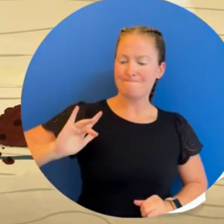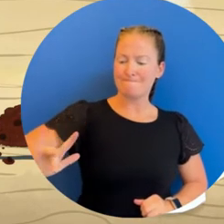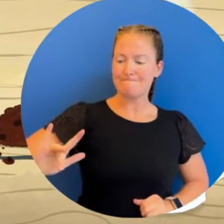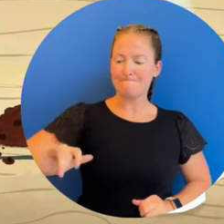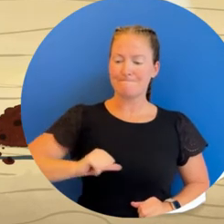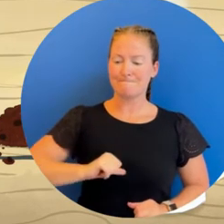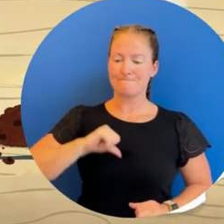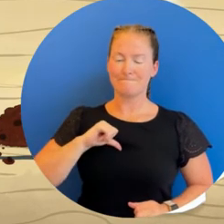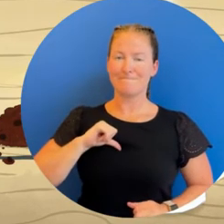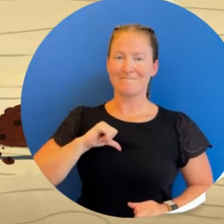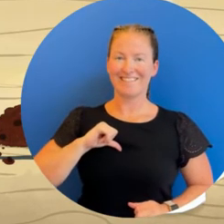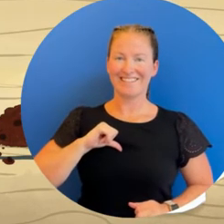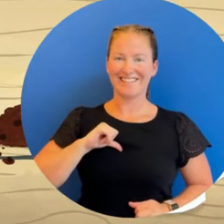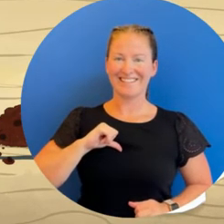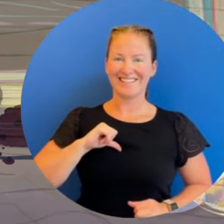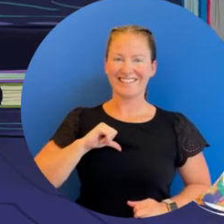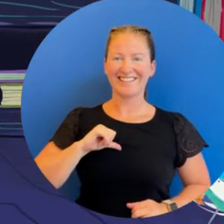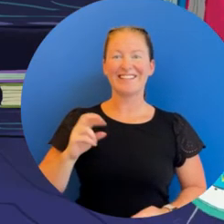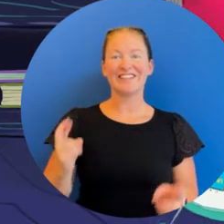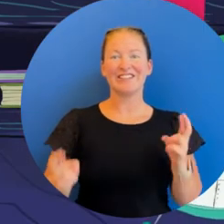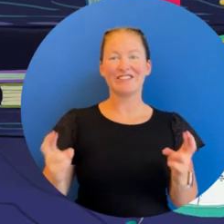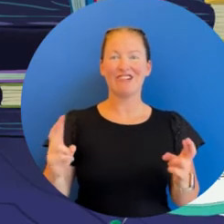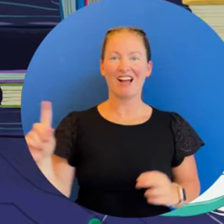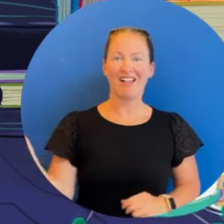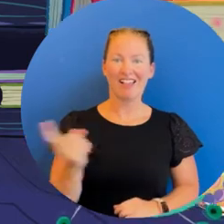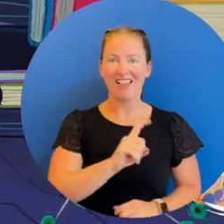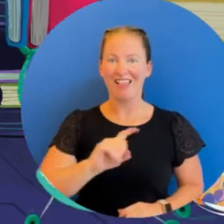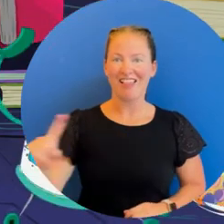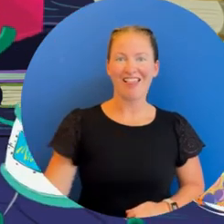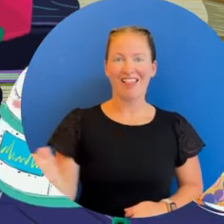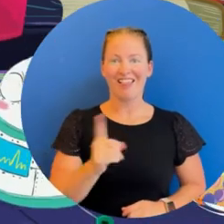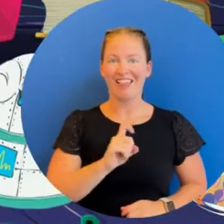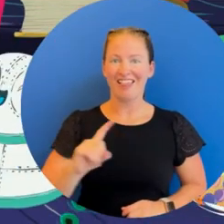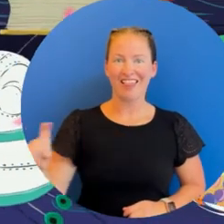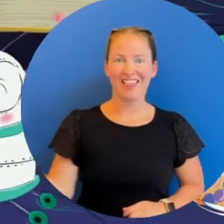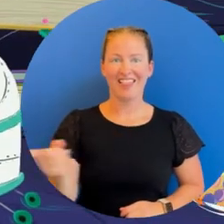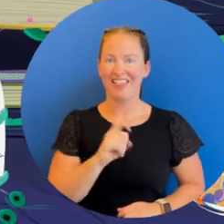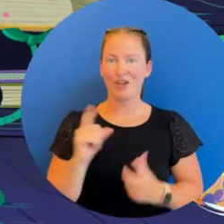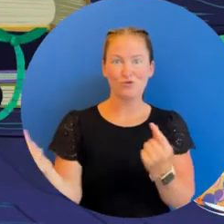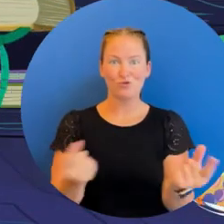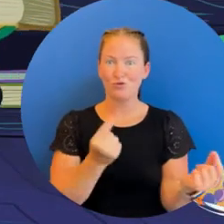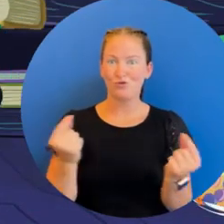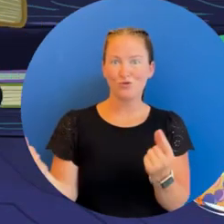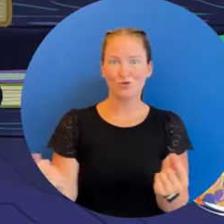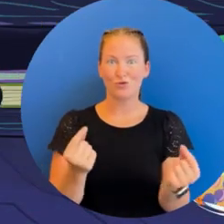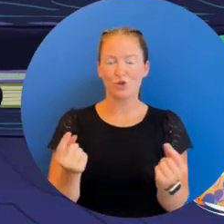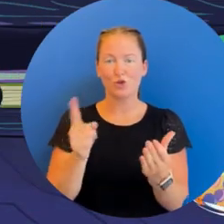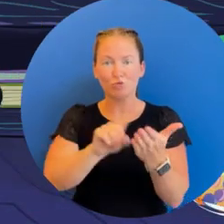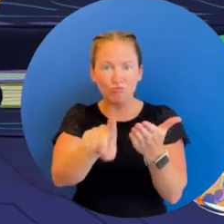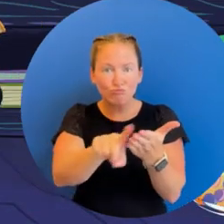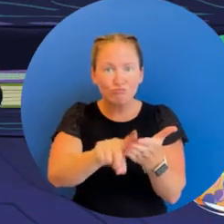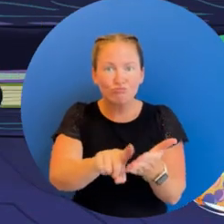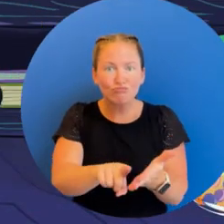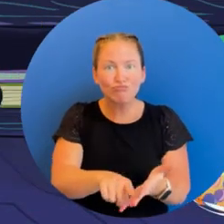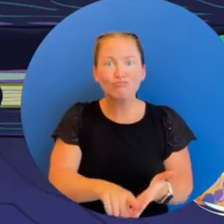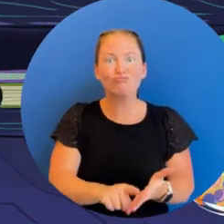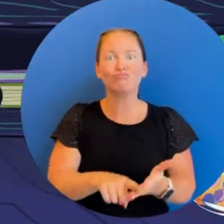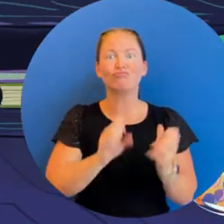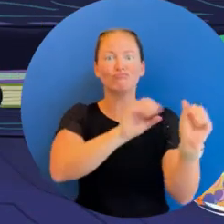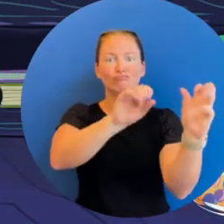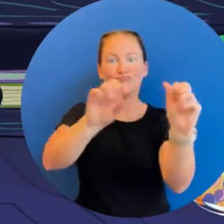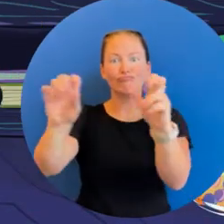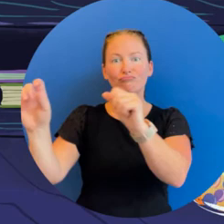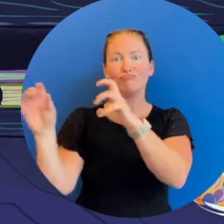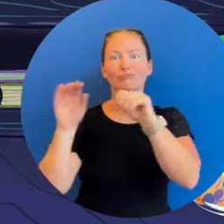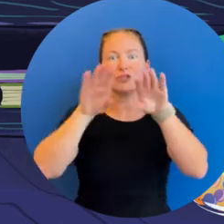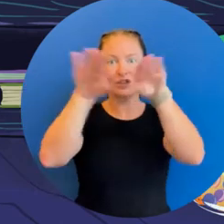her fingers so steady. Bot shimmied and chuffed as it rattled to action. While checking and